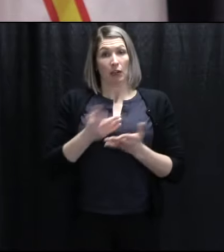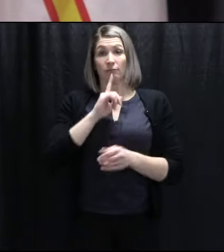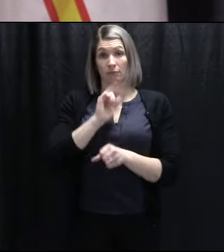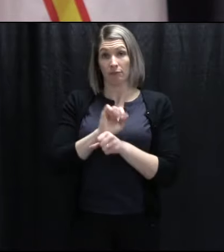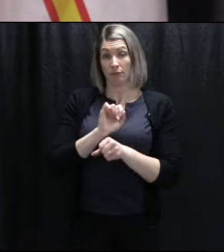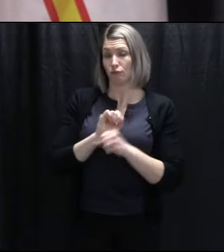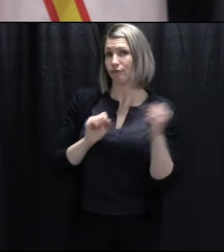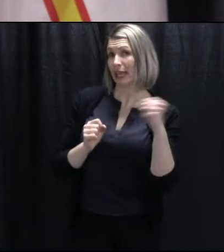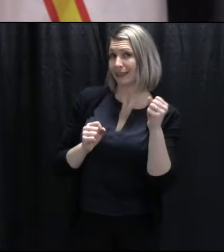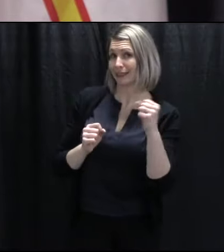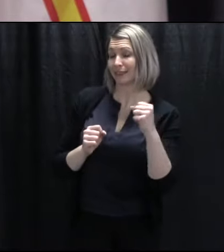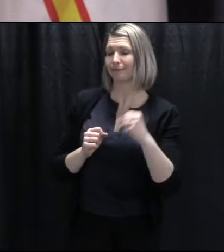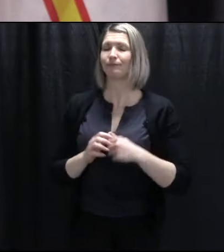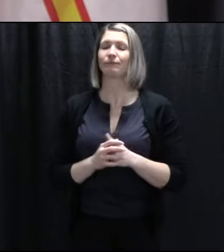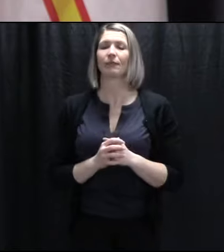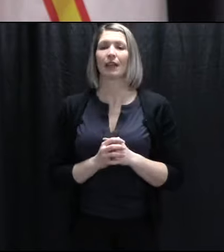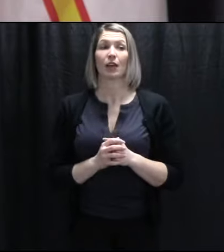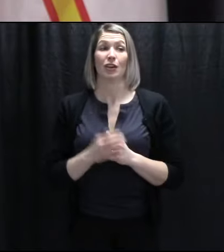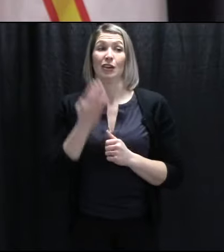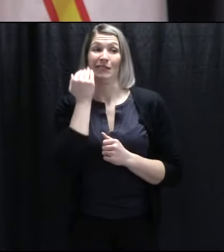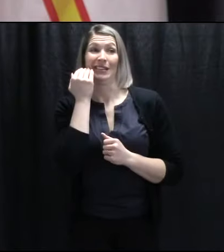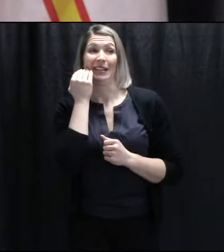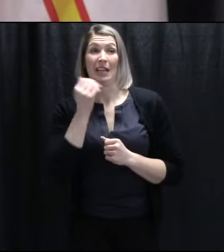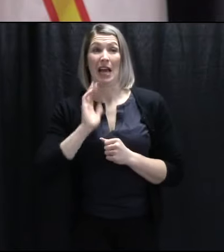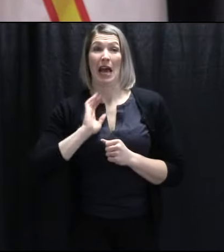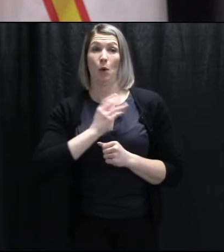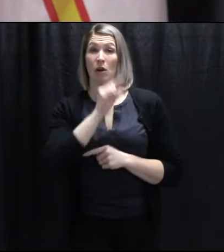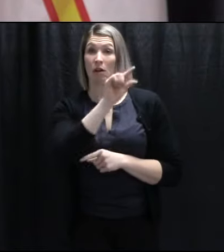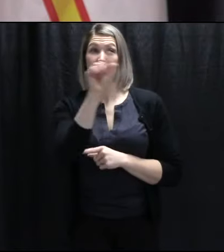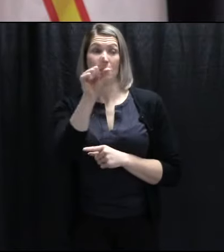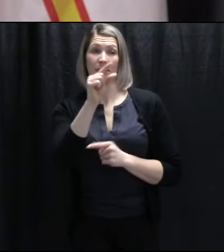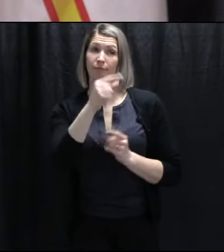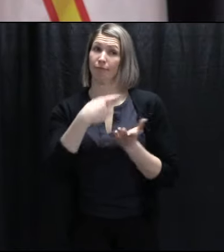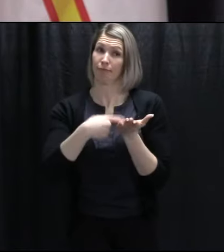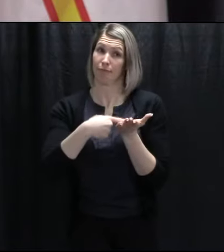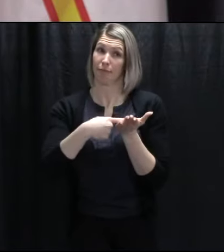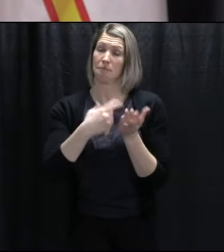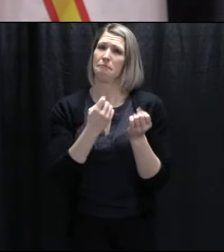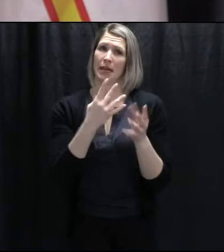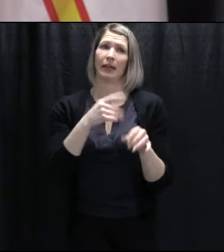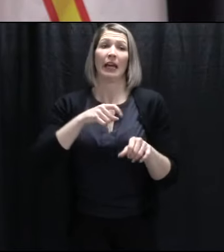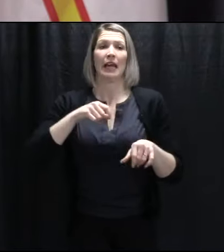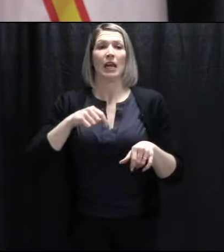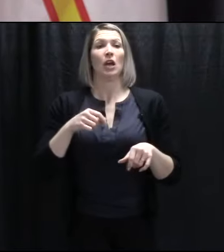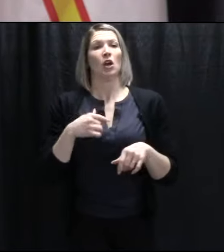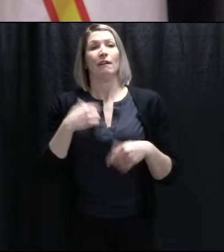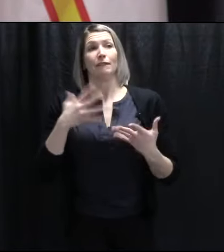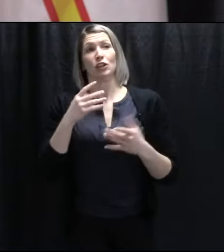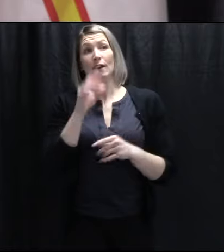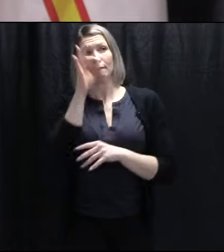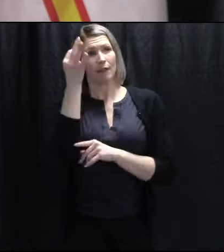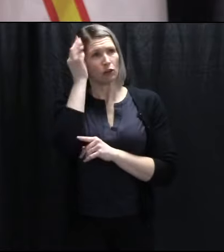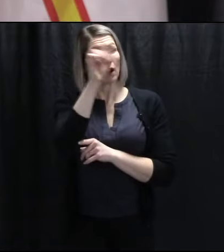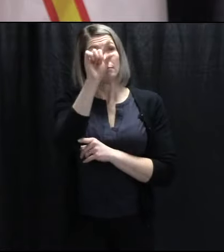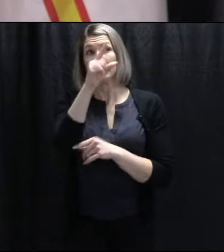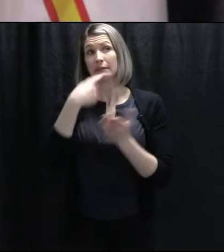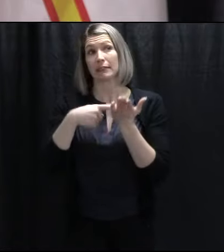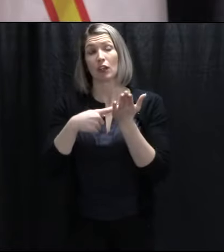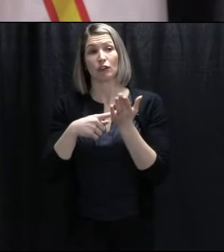Deputy Prime Minister in recent days, is that not every single province can be treated alike. Not every single province has a